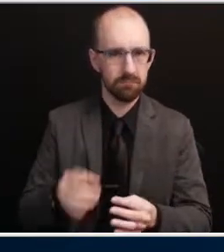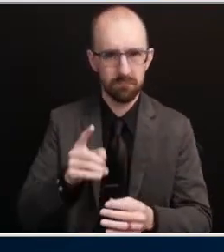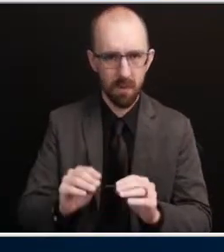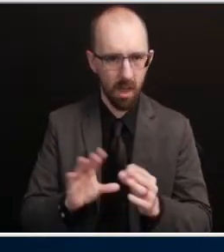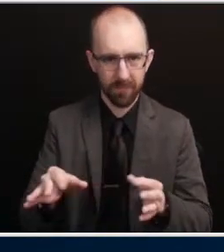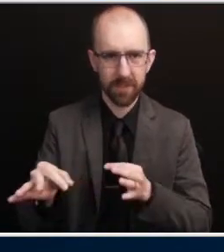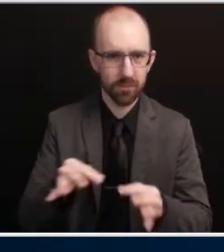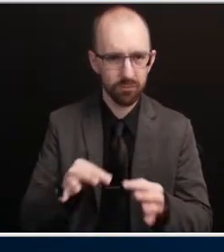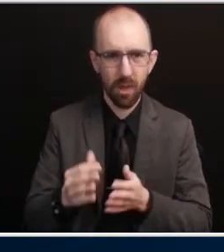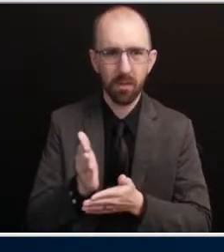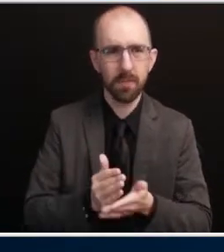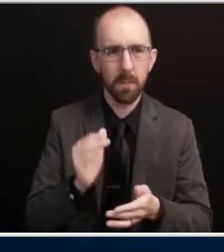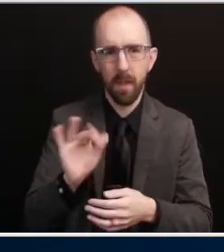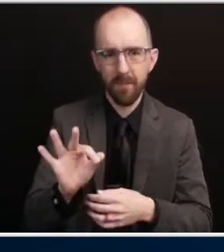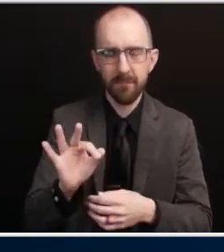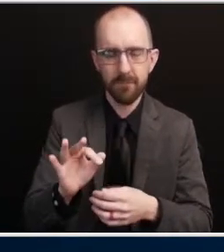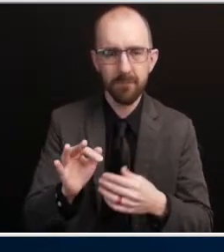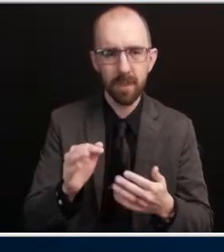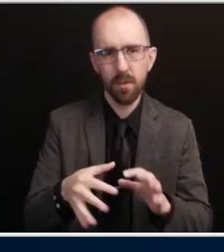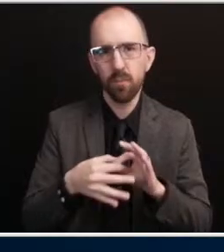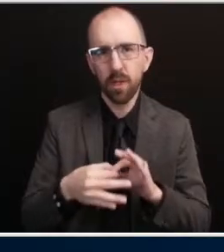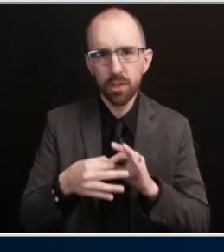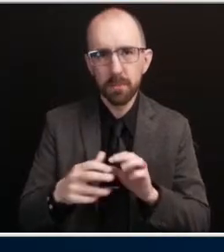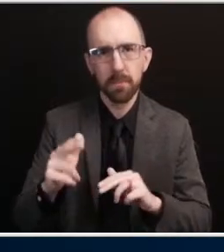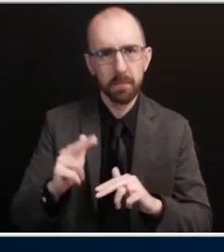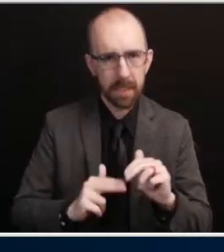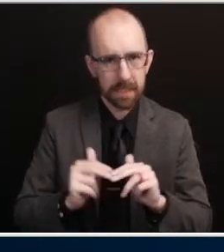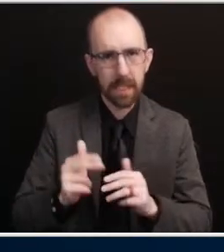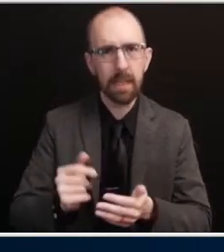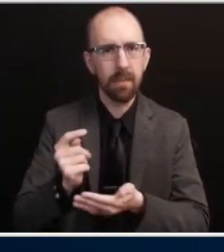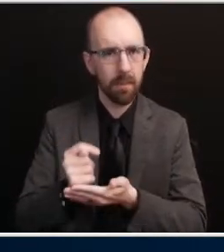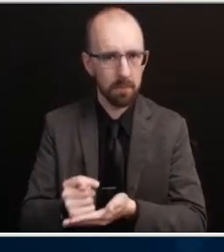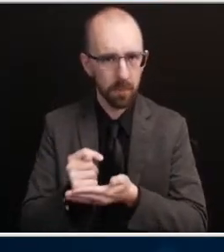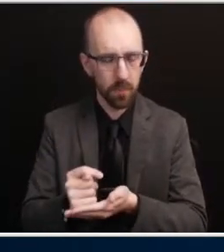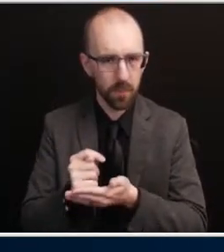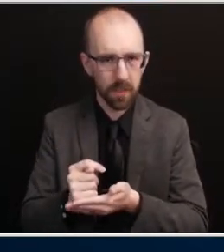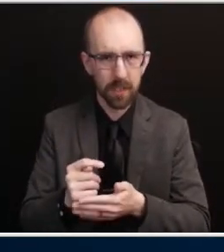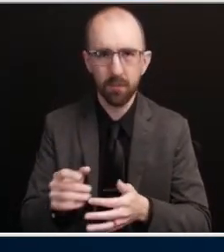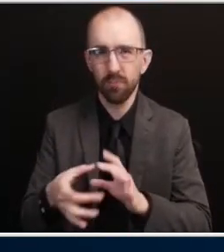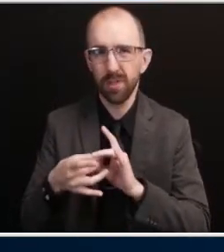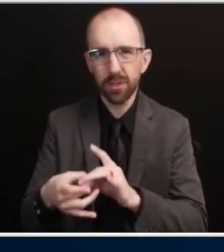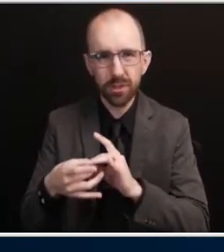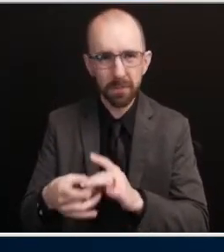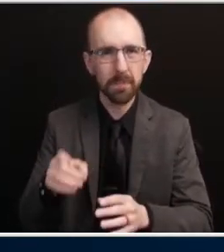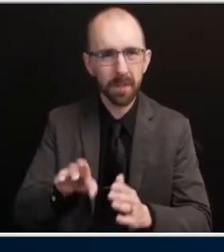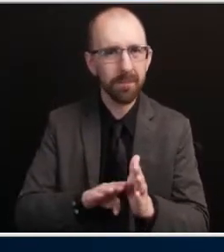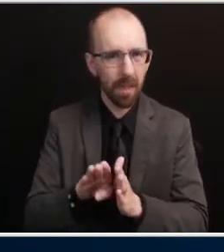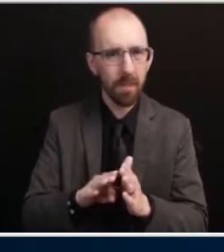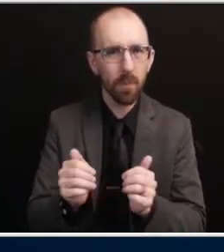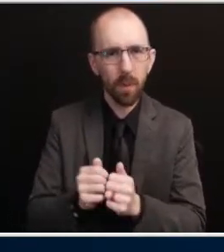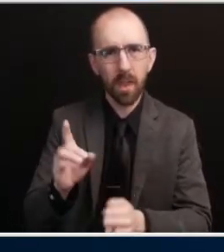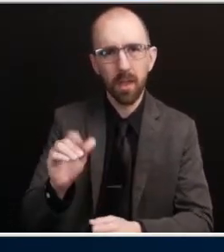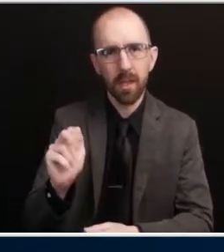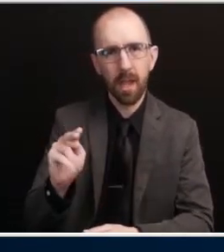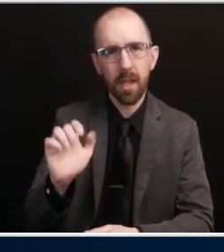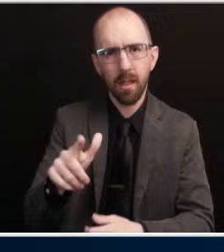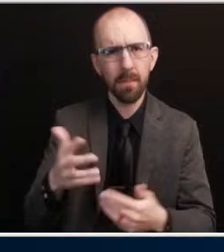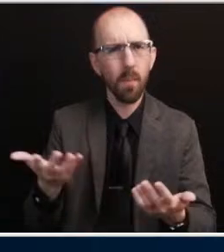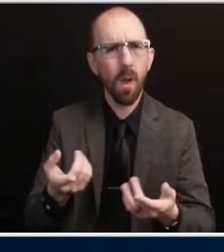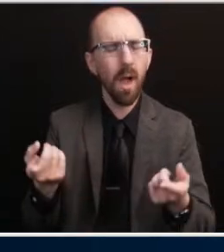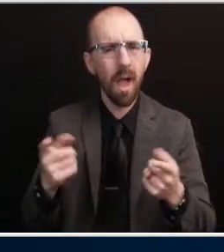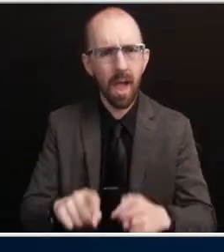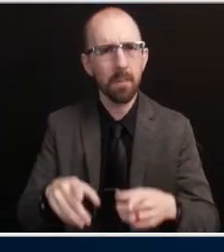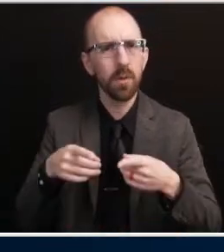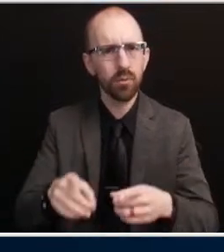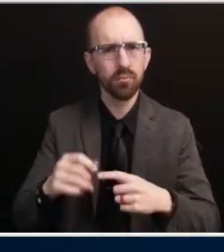of the relationship building and therapeutic relationship you developed with Daniel, but what happens during